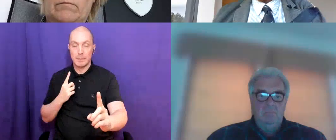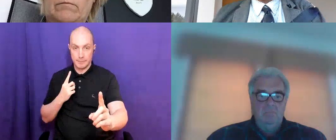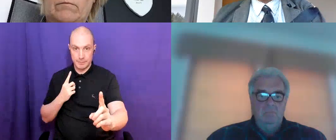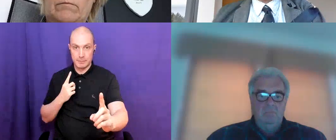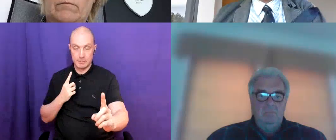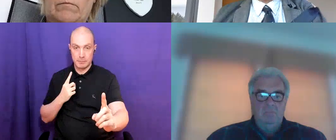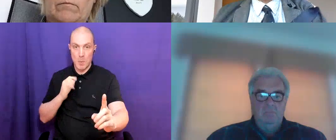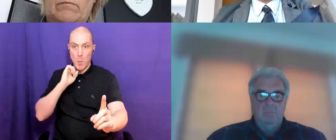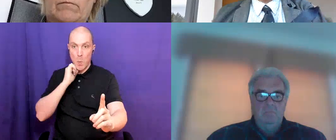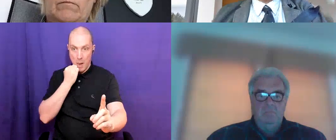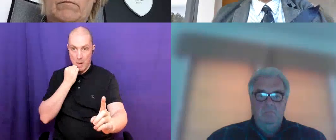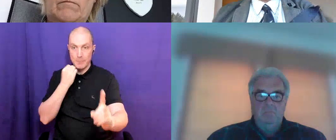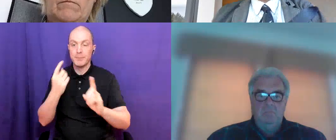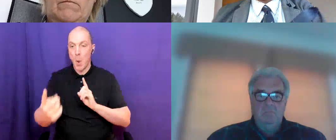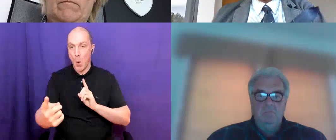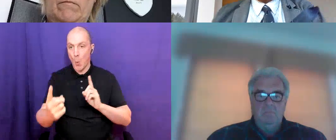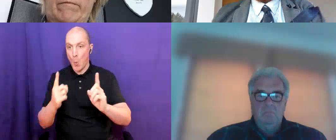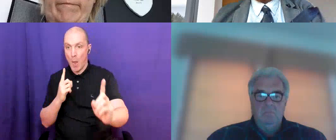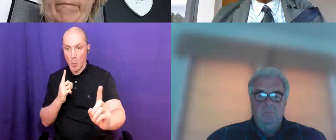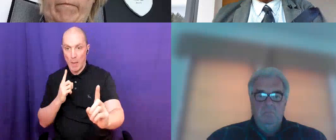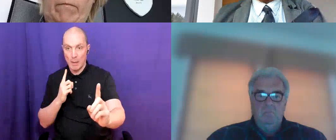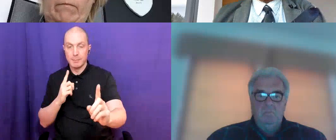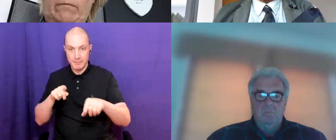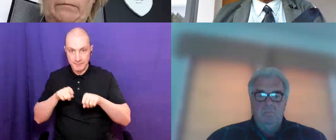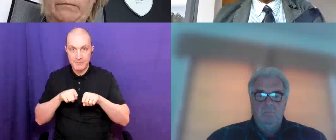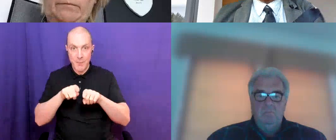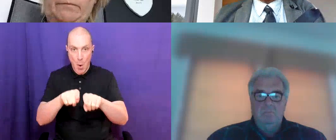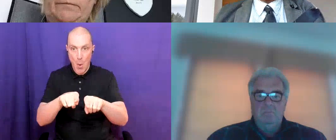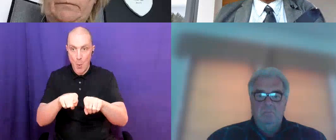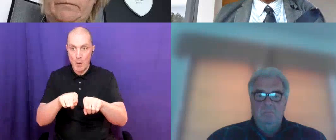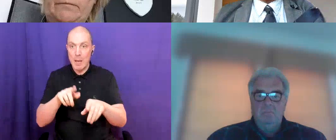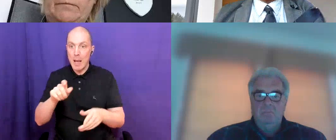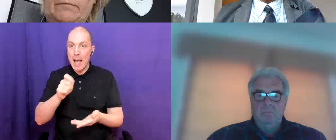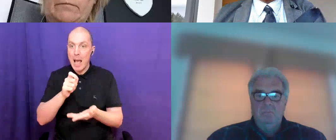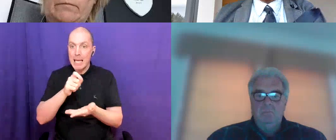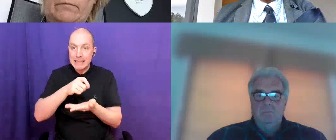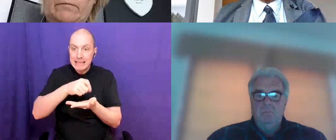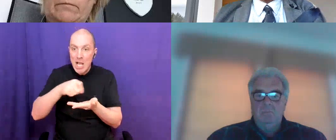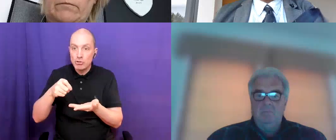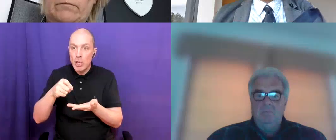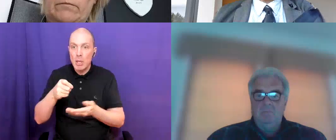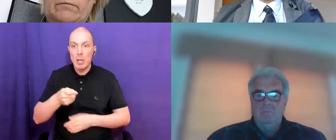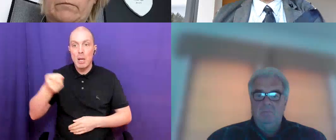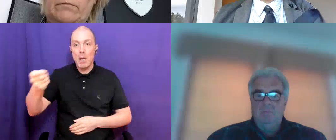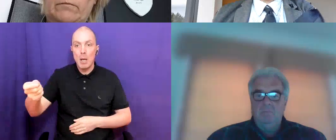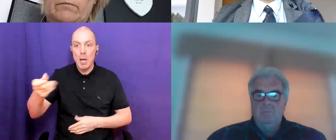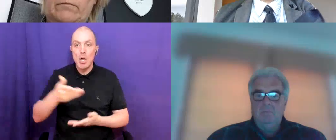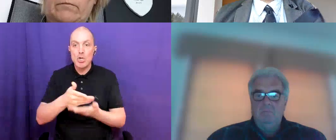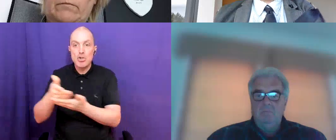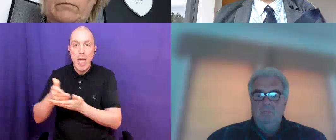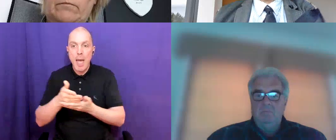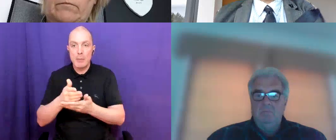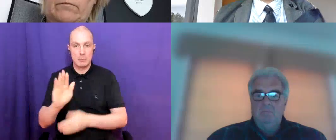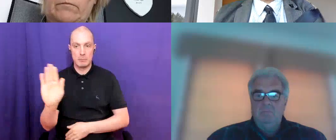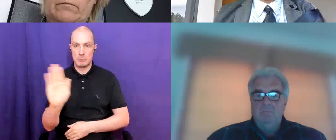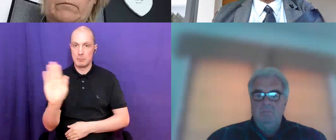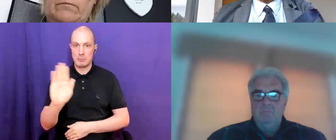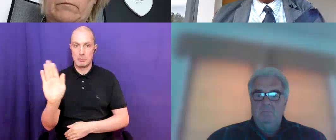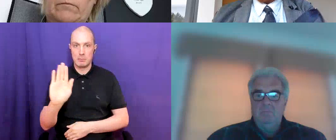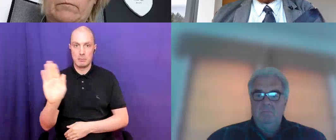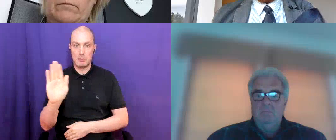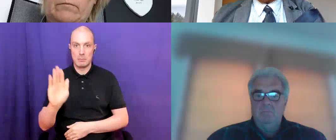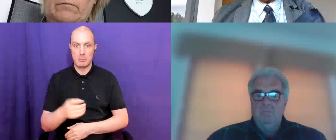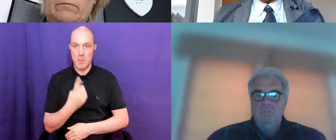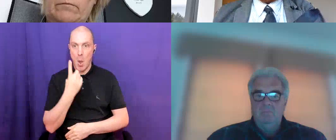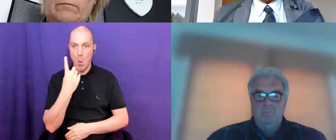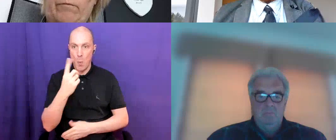polling places wherever possible. And stationery will not be shared, including pencils. We will have the pencils, single-use